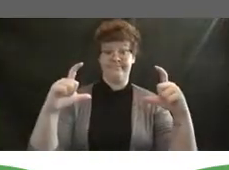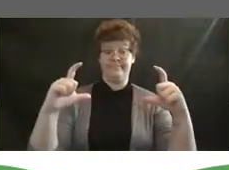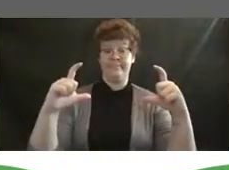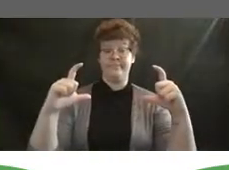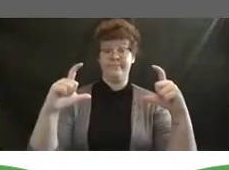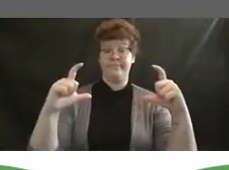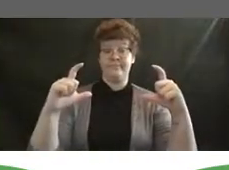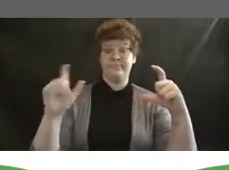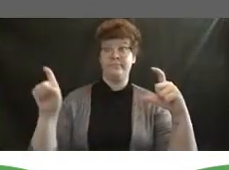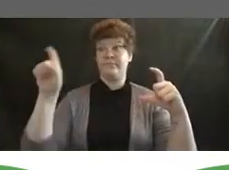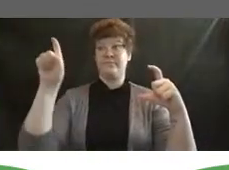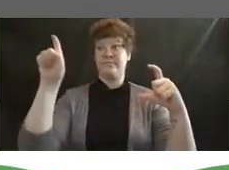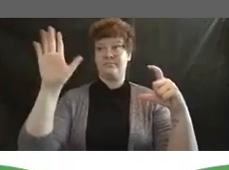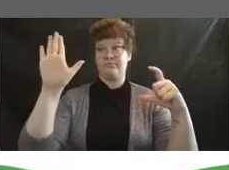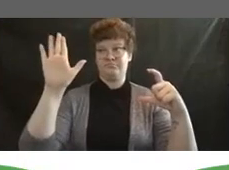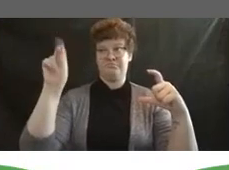I'm not going to come there.